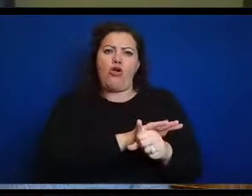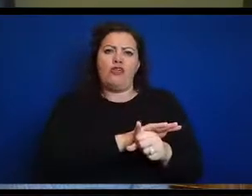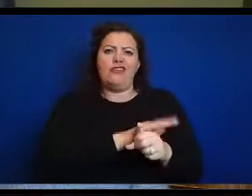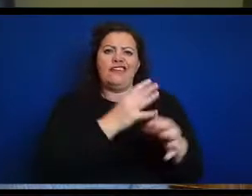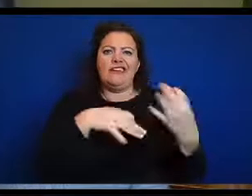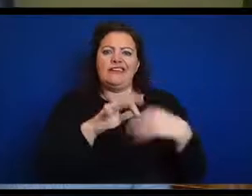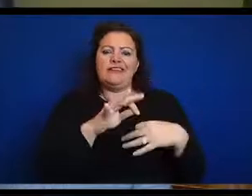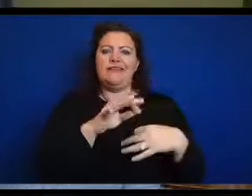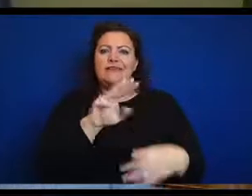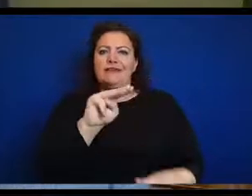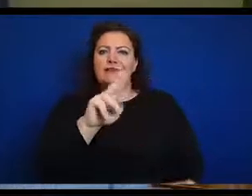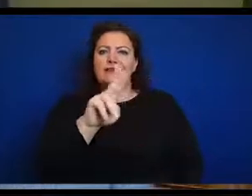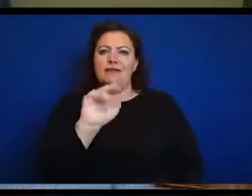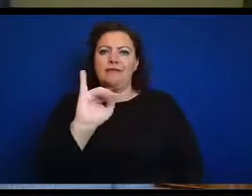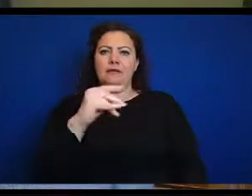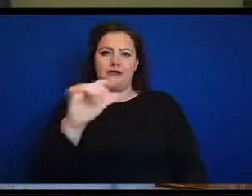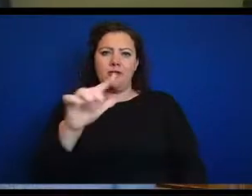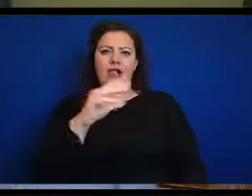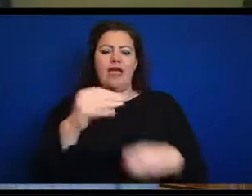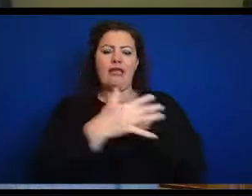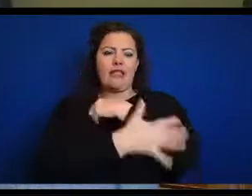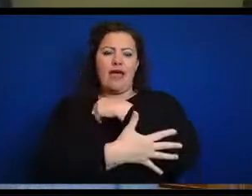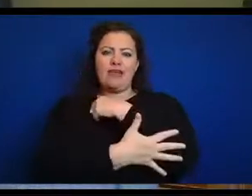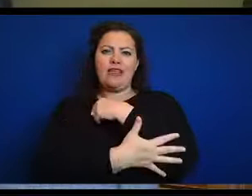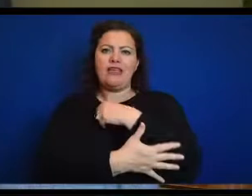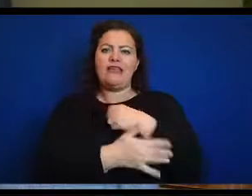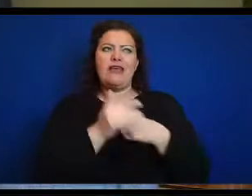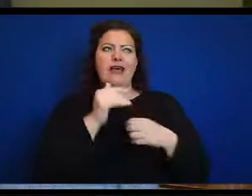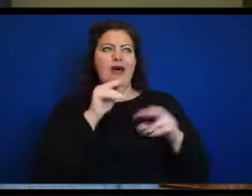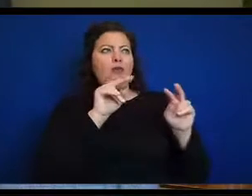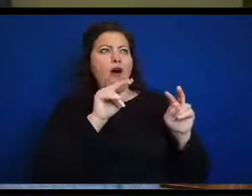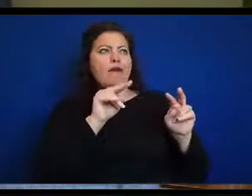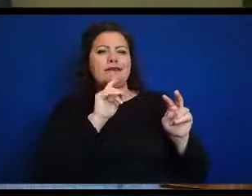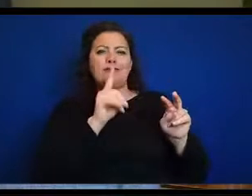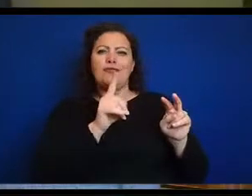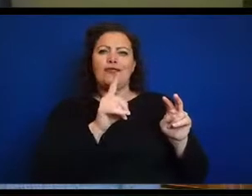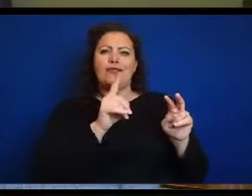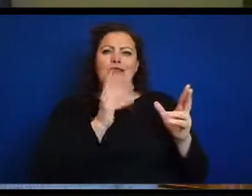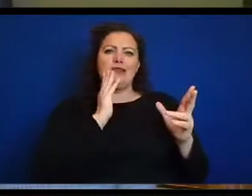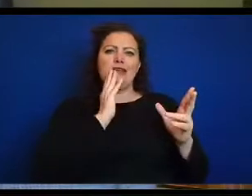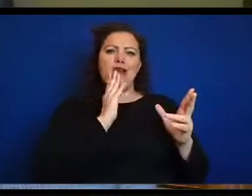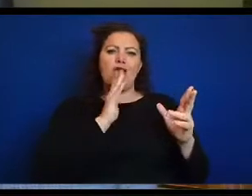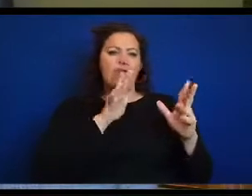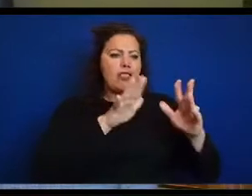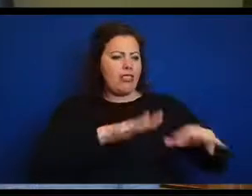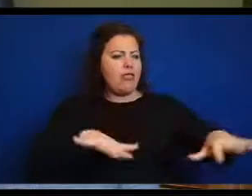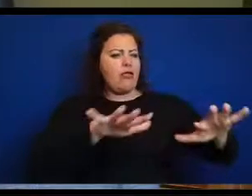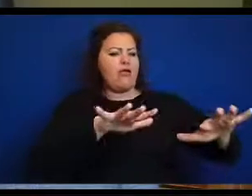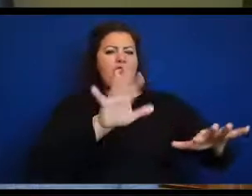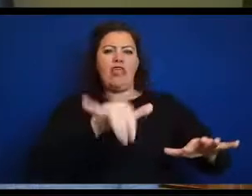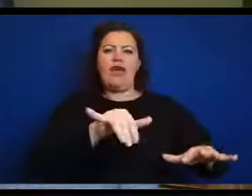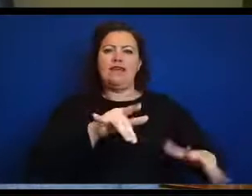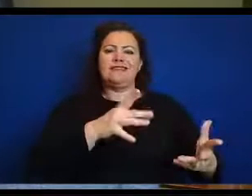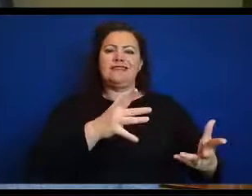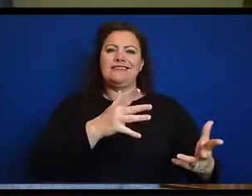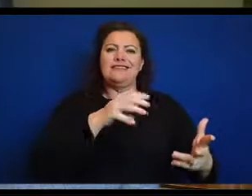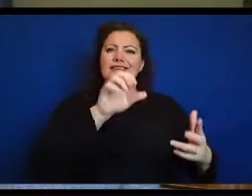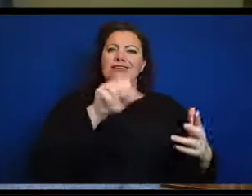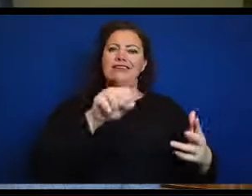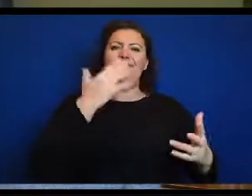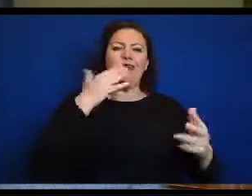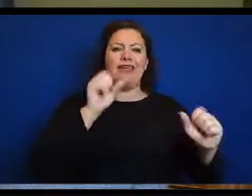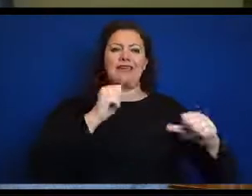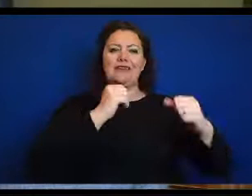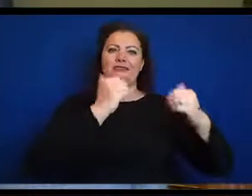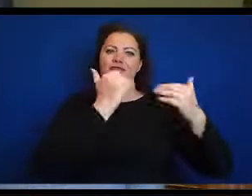county levels, really does it does restrict the amount of homes on the market,